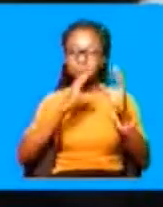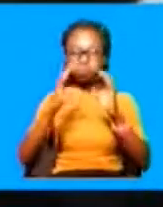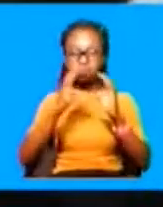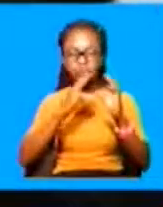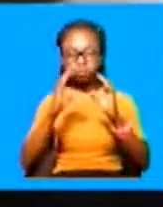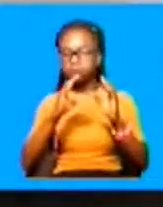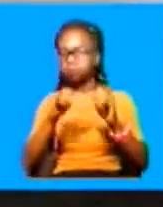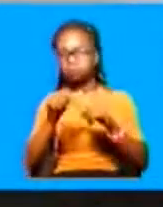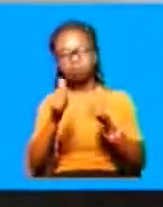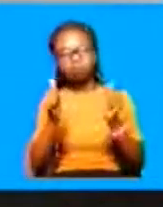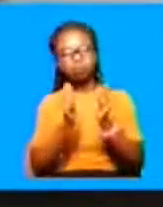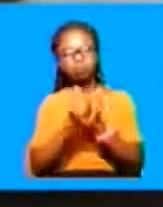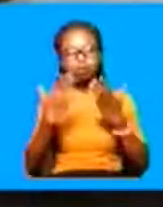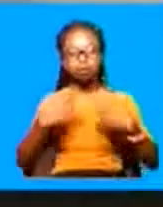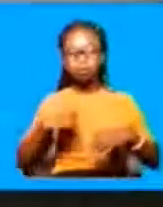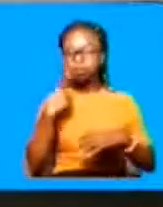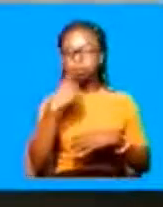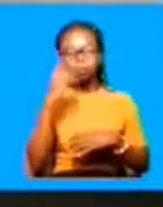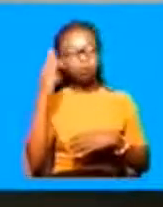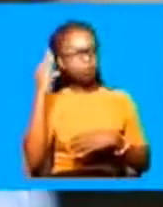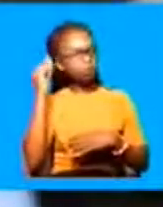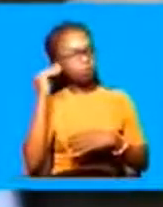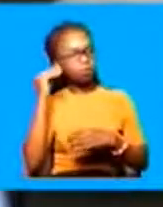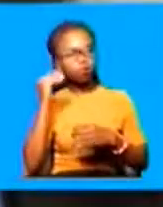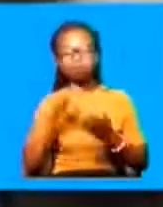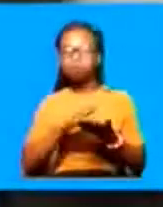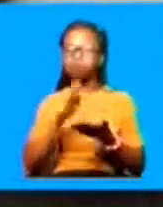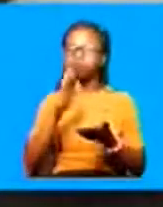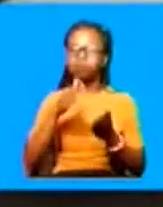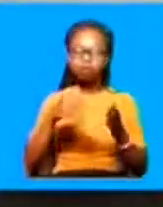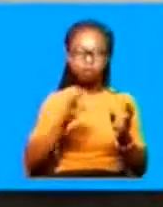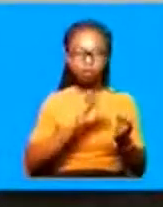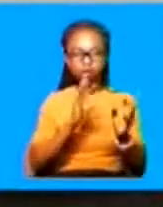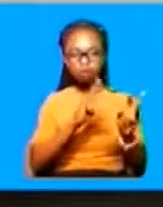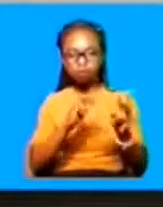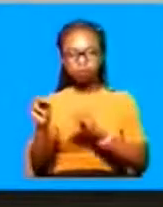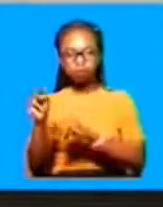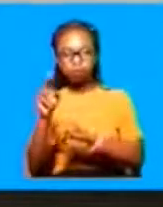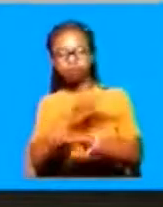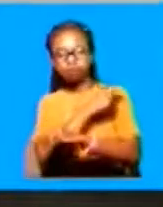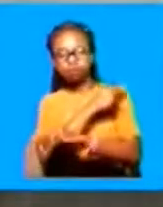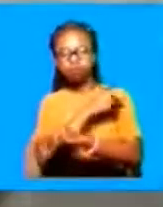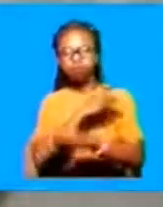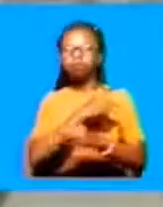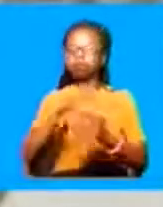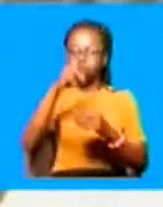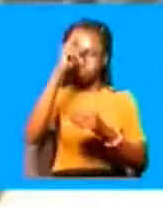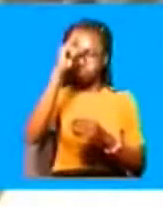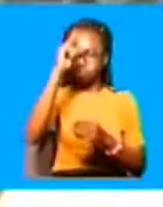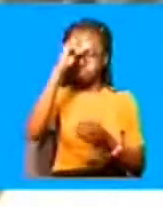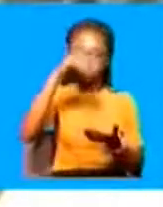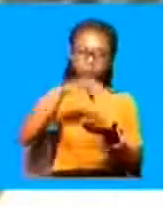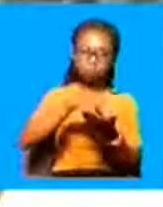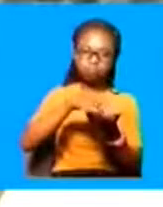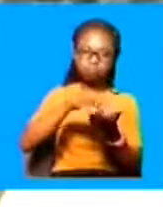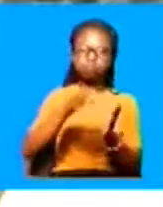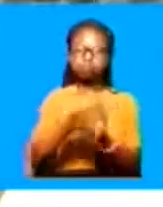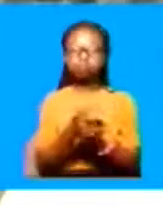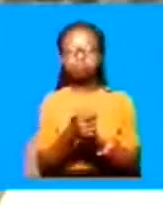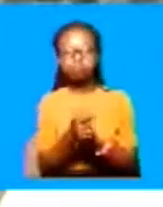yor wuoyo kod jogo ma winjo, ahinya ka gidhie kuonde kaka osuptande kata stesend obila.